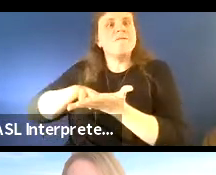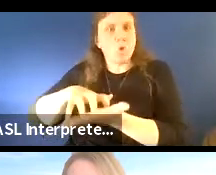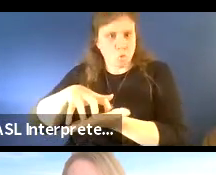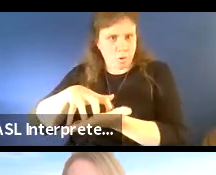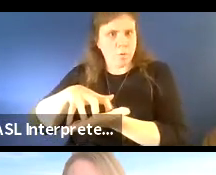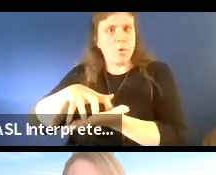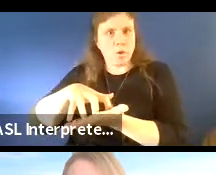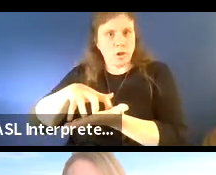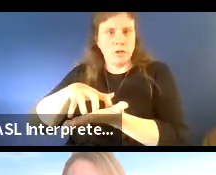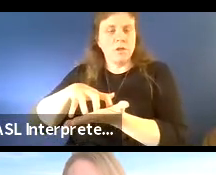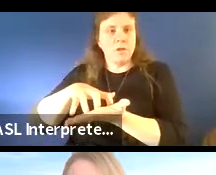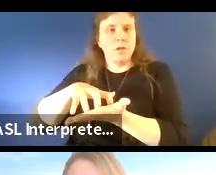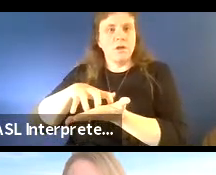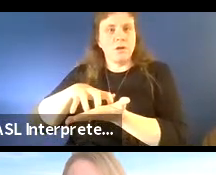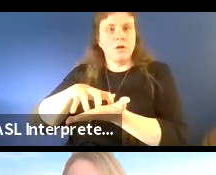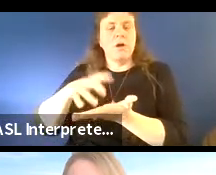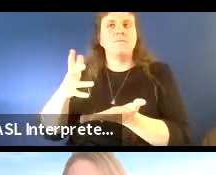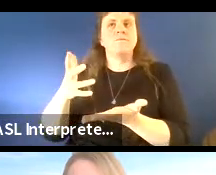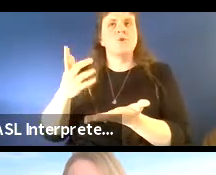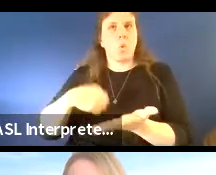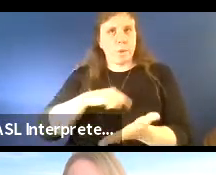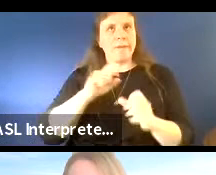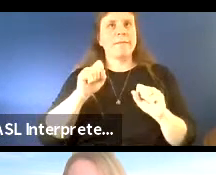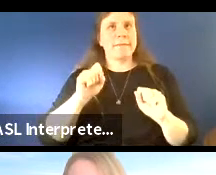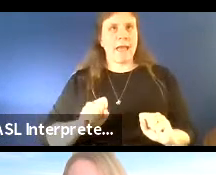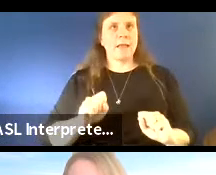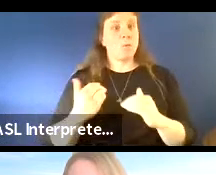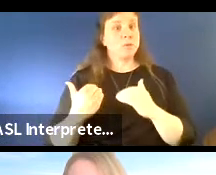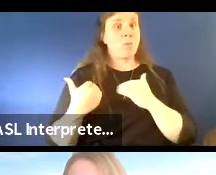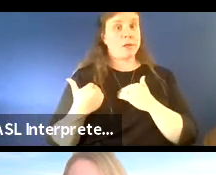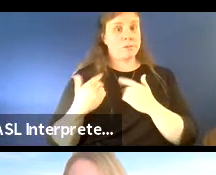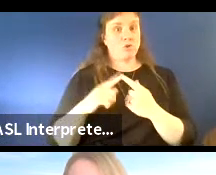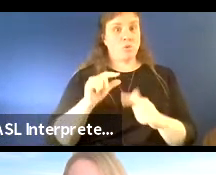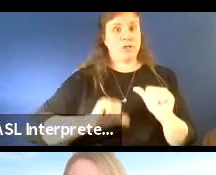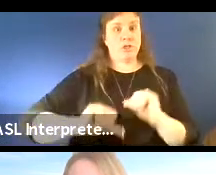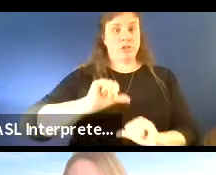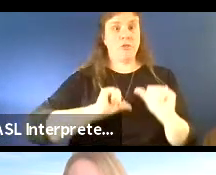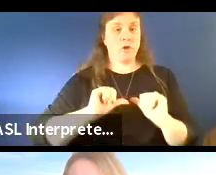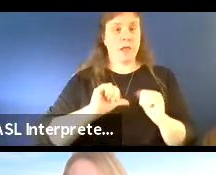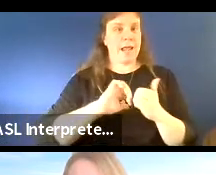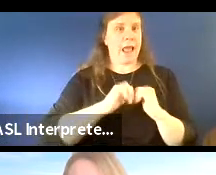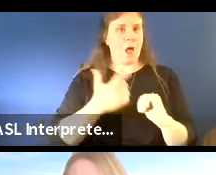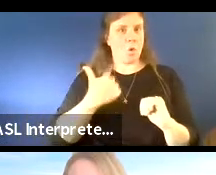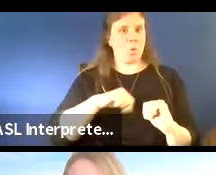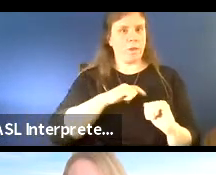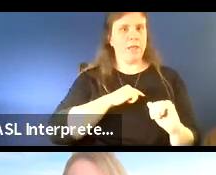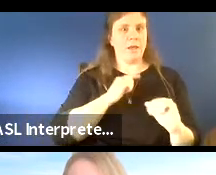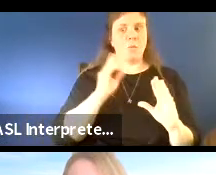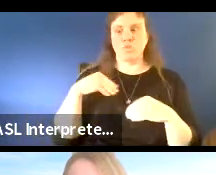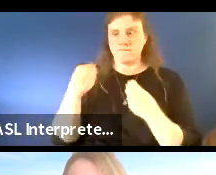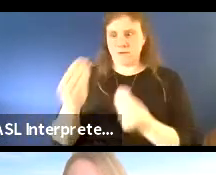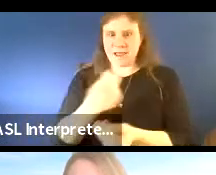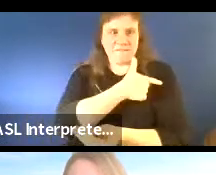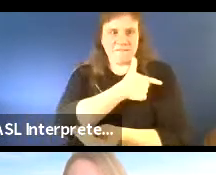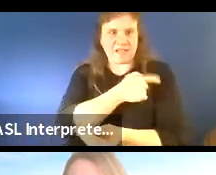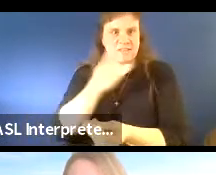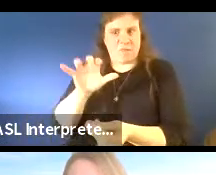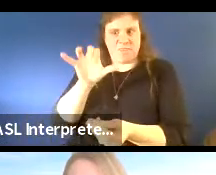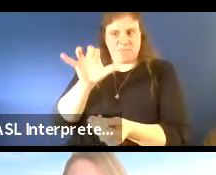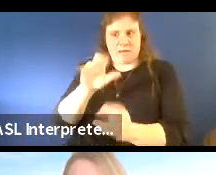ourselves accountable for what we're doing in terms of vaccinating those populations. Thank you.